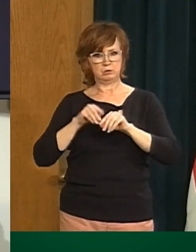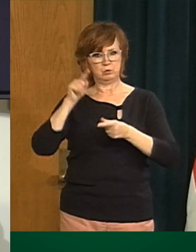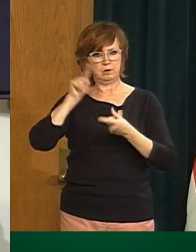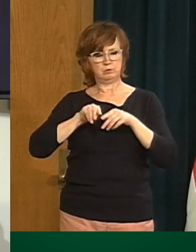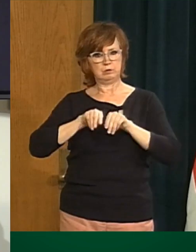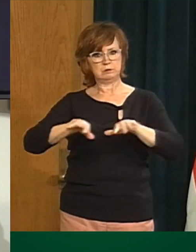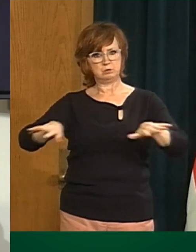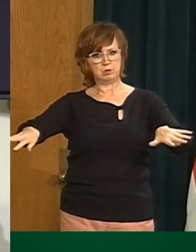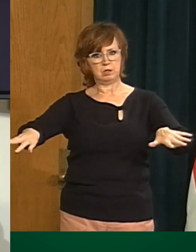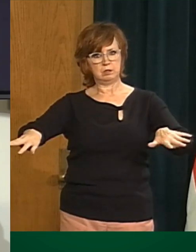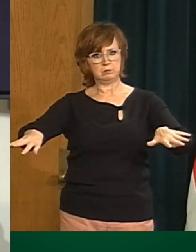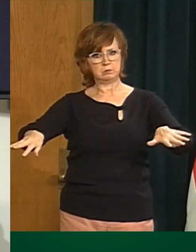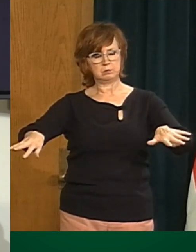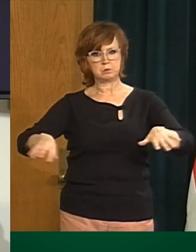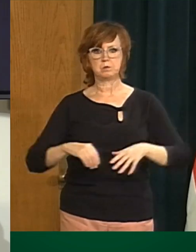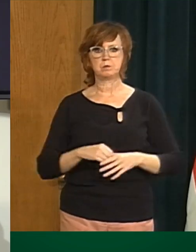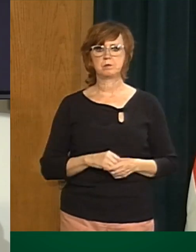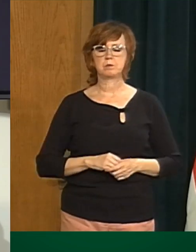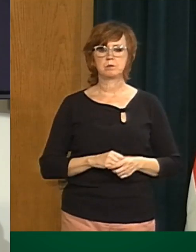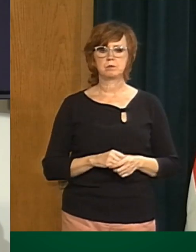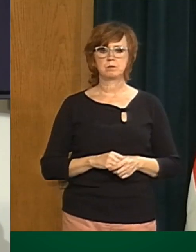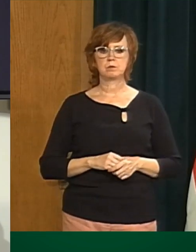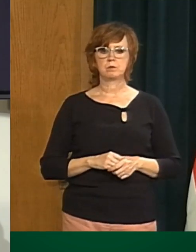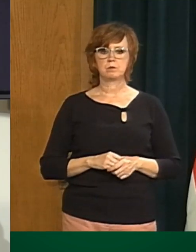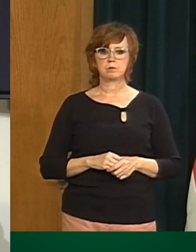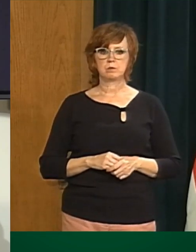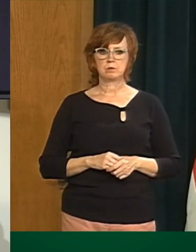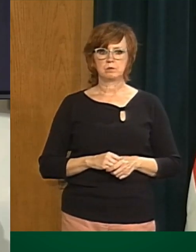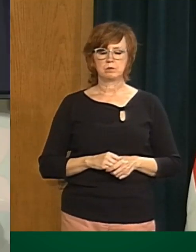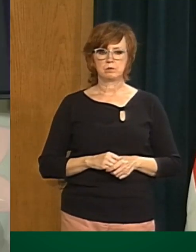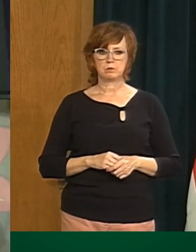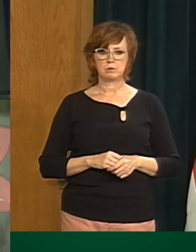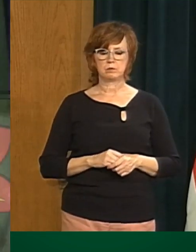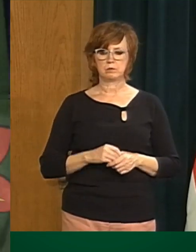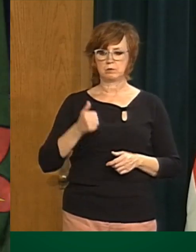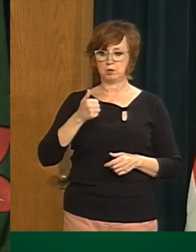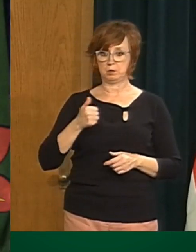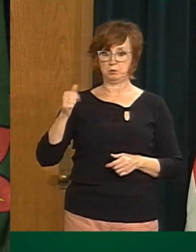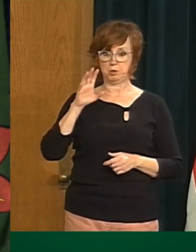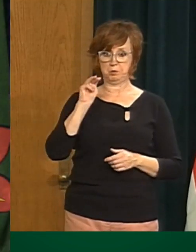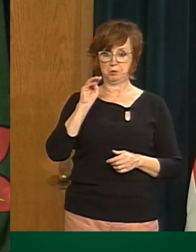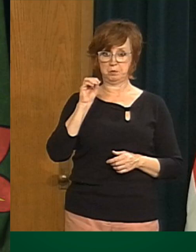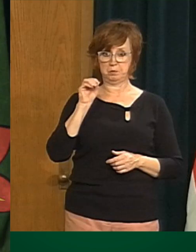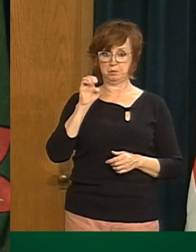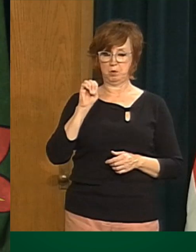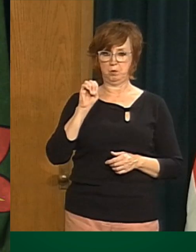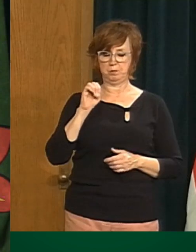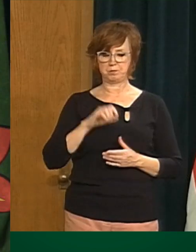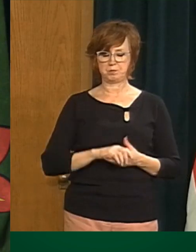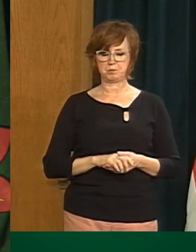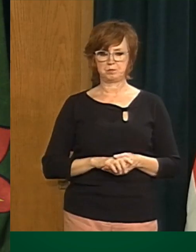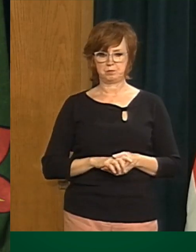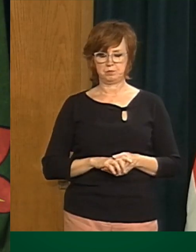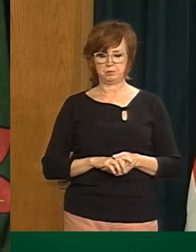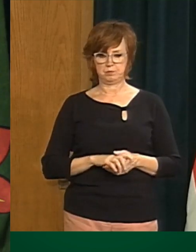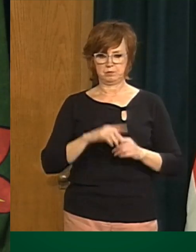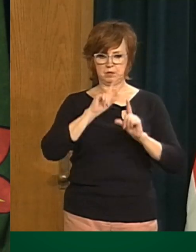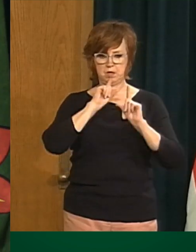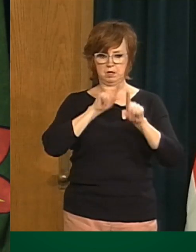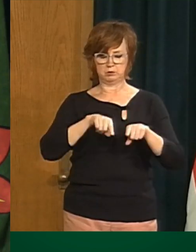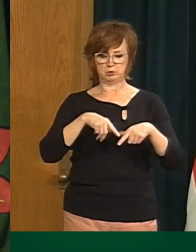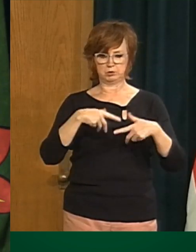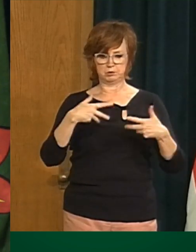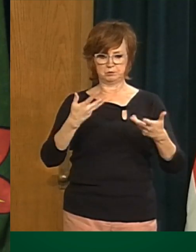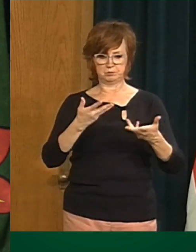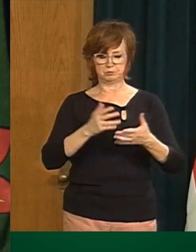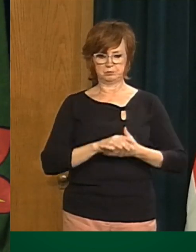in the province, in hospitals or otherwise? I would say we should go back to,